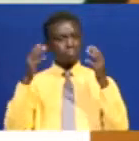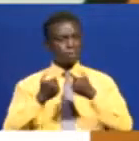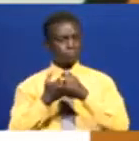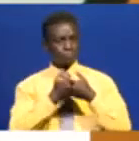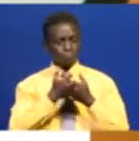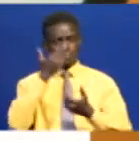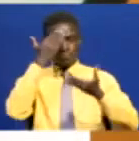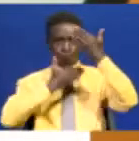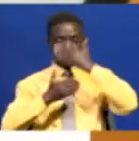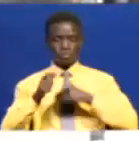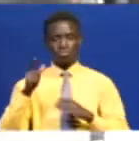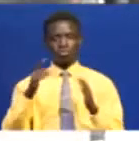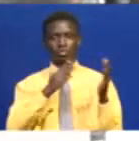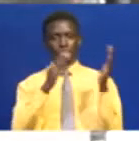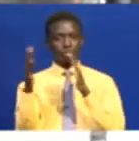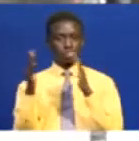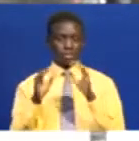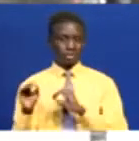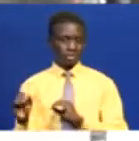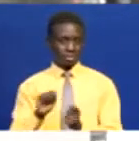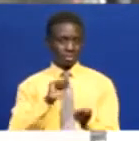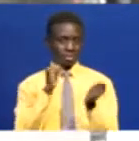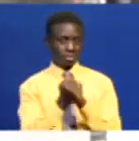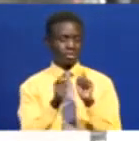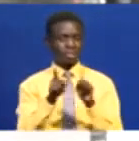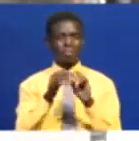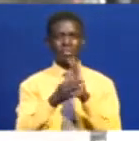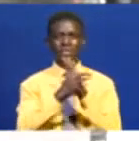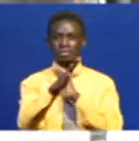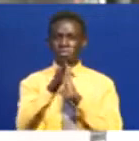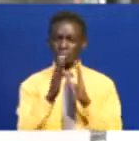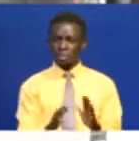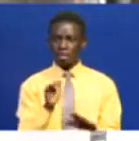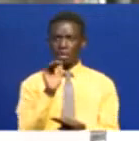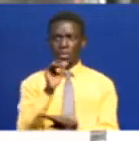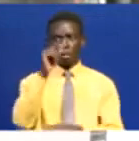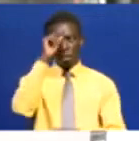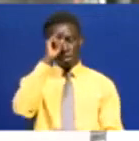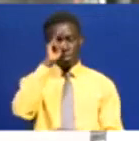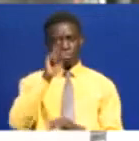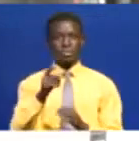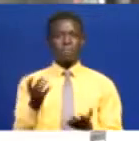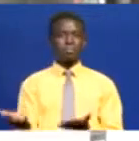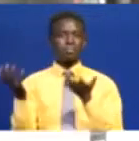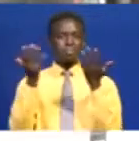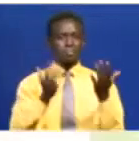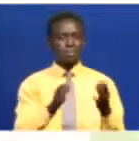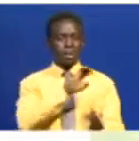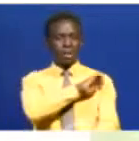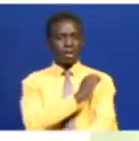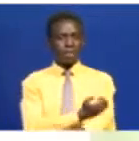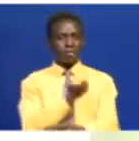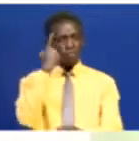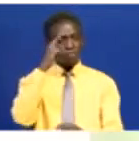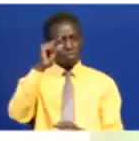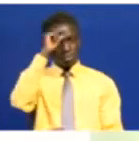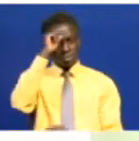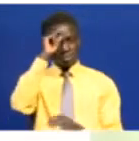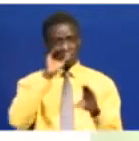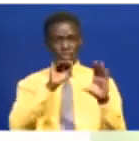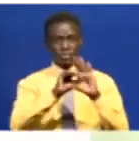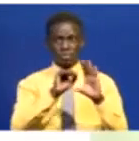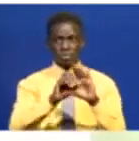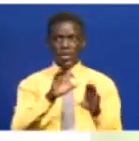climate change mitigation. Experts are urging the government to step up efforts of public investments and